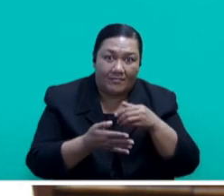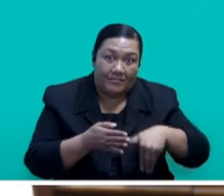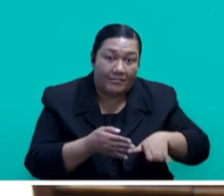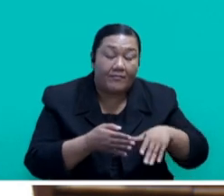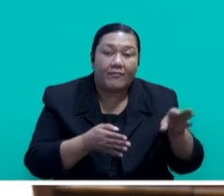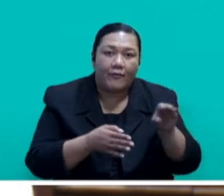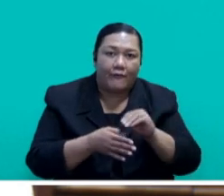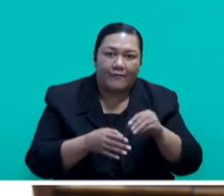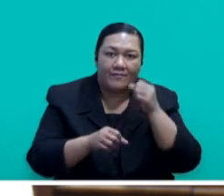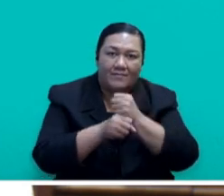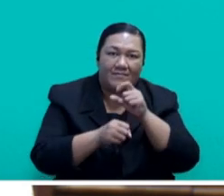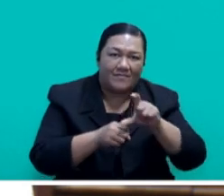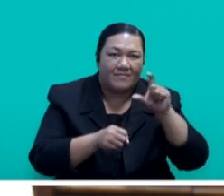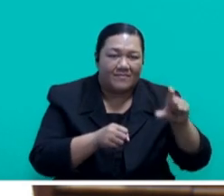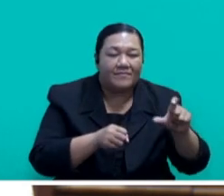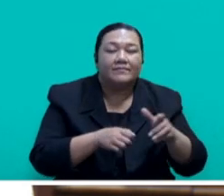I thank the people